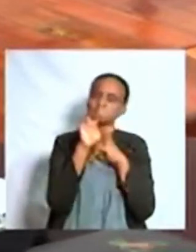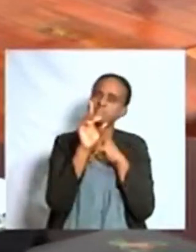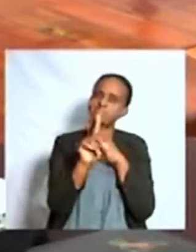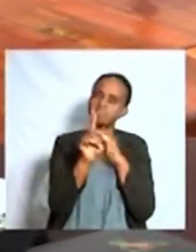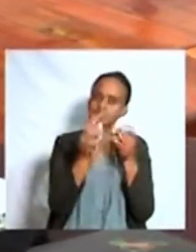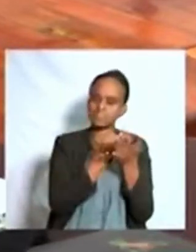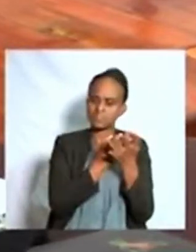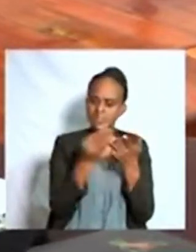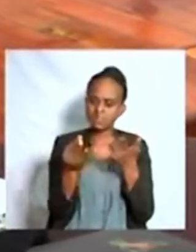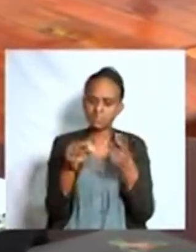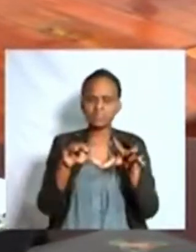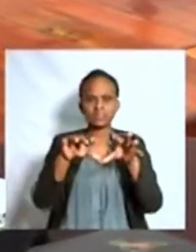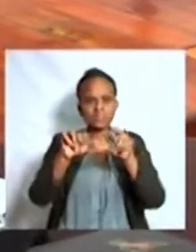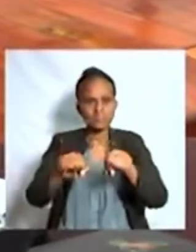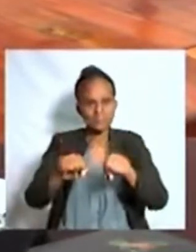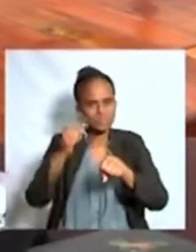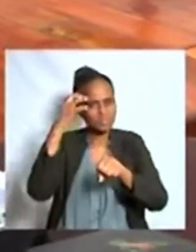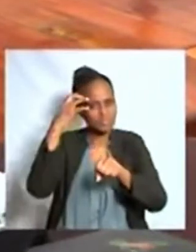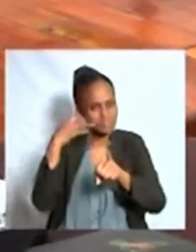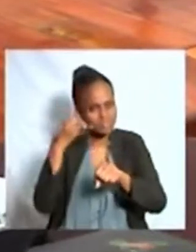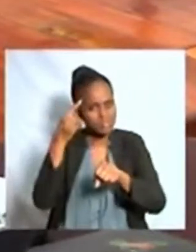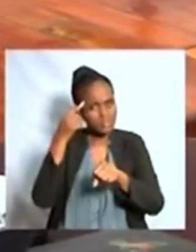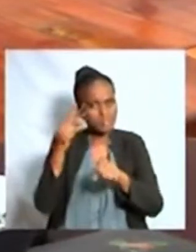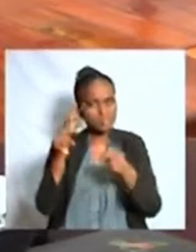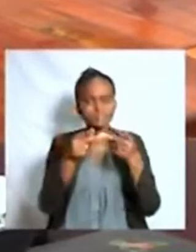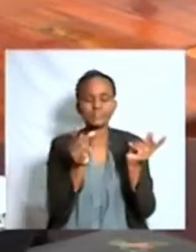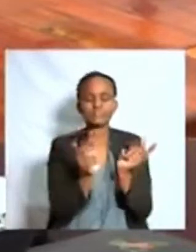failure to confirm officers on probation.